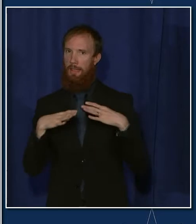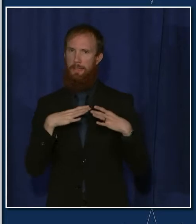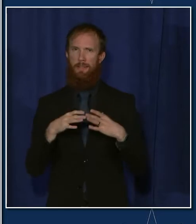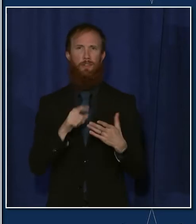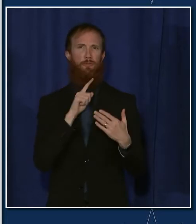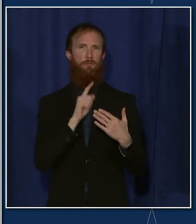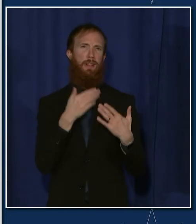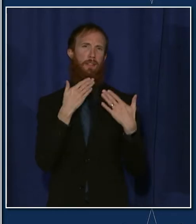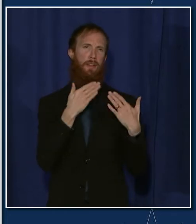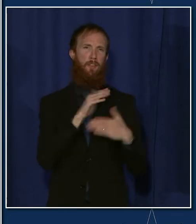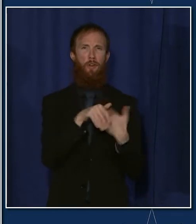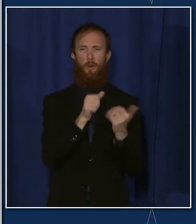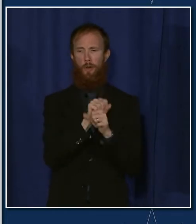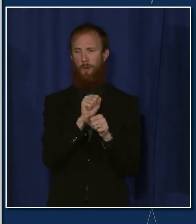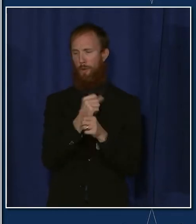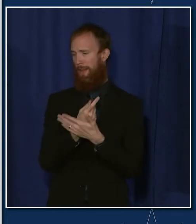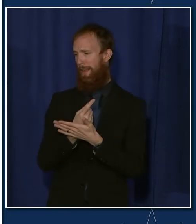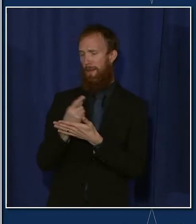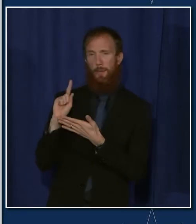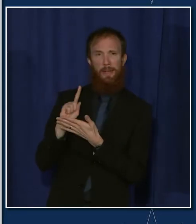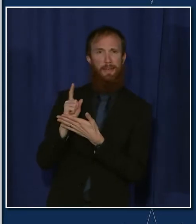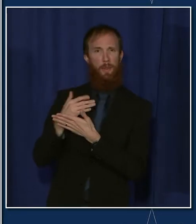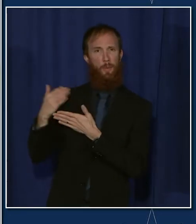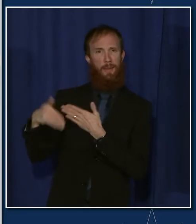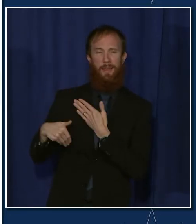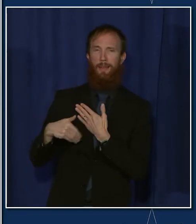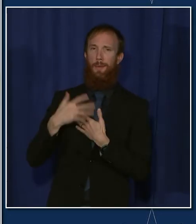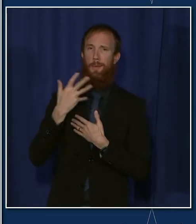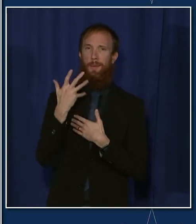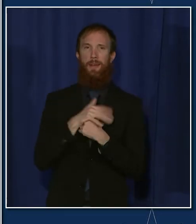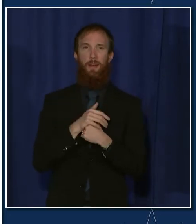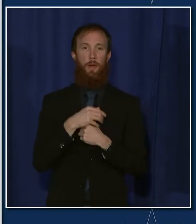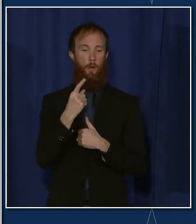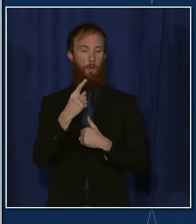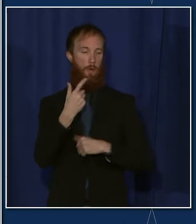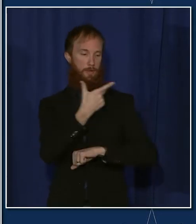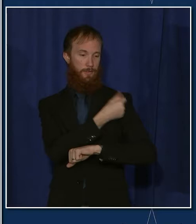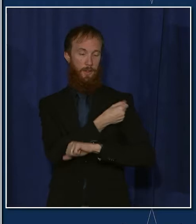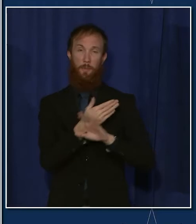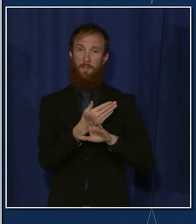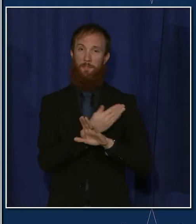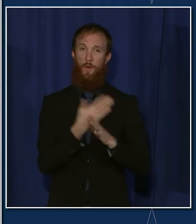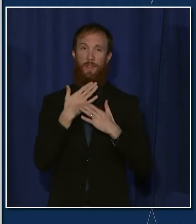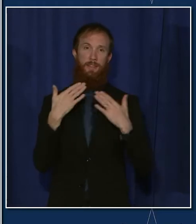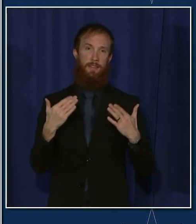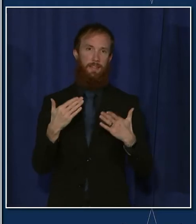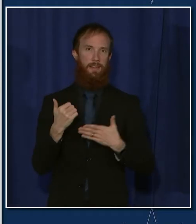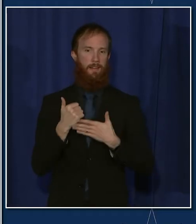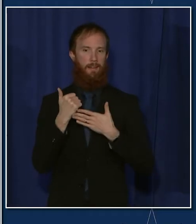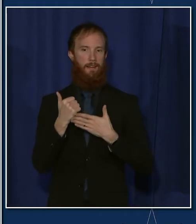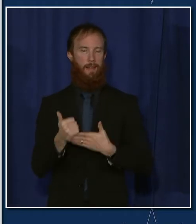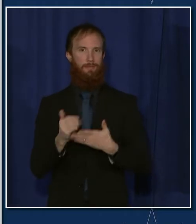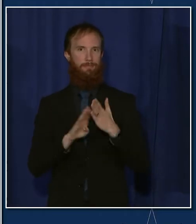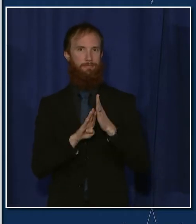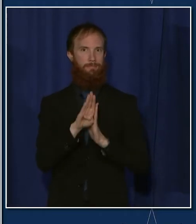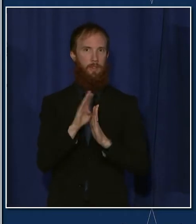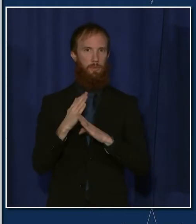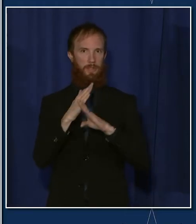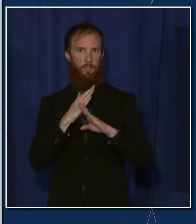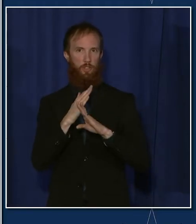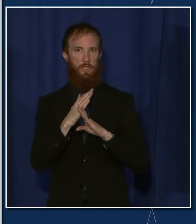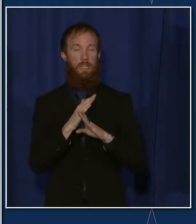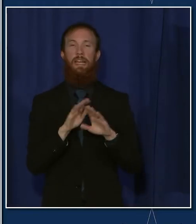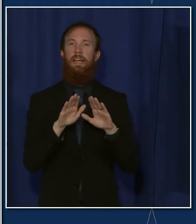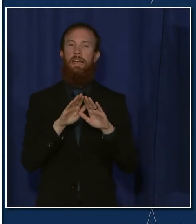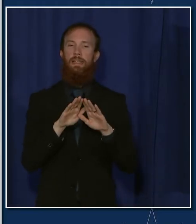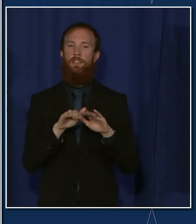that work late last week and over the weekend. Even 1 dose before Thanksgiving starts to build protection. And children need to